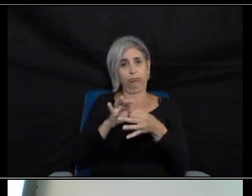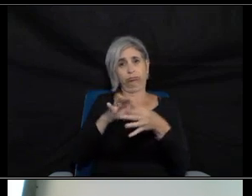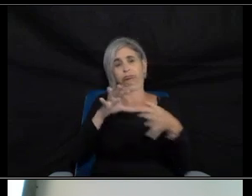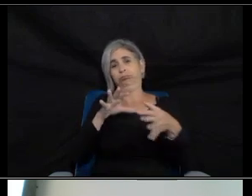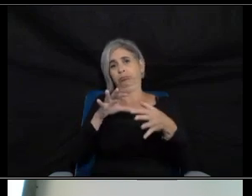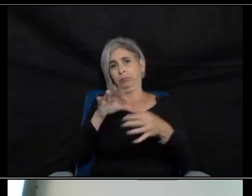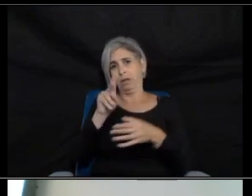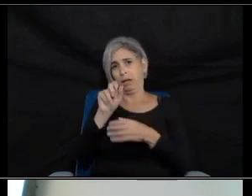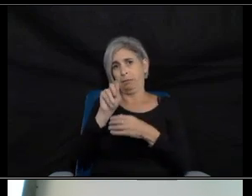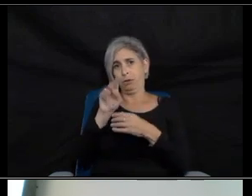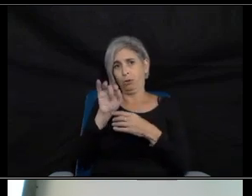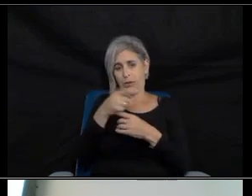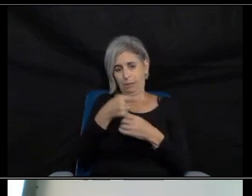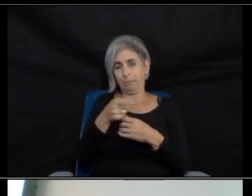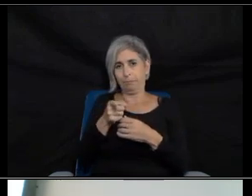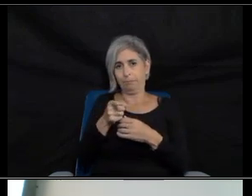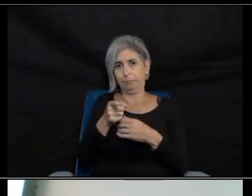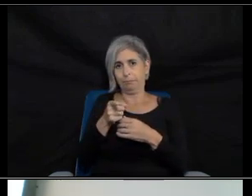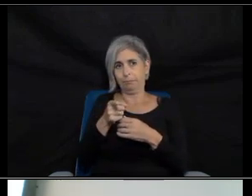him.